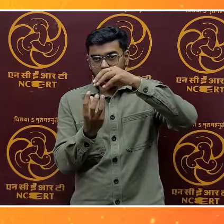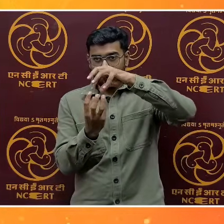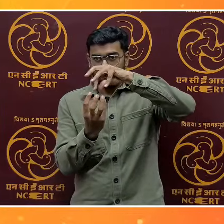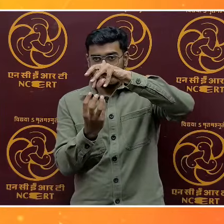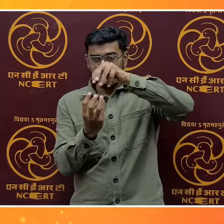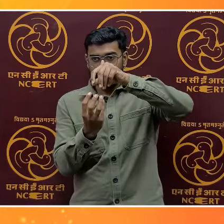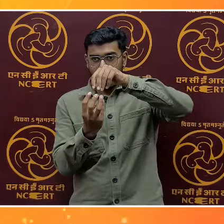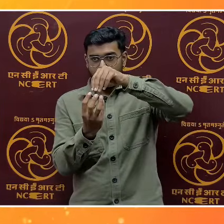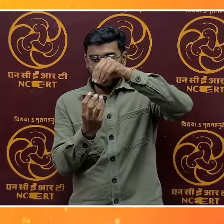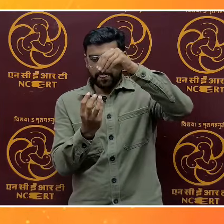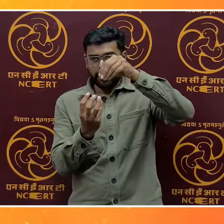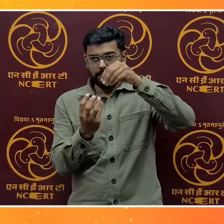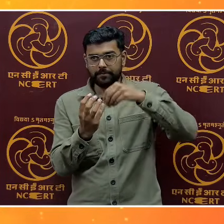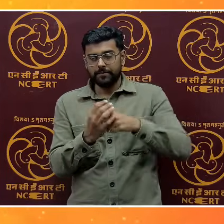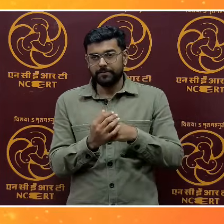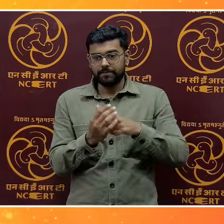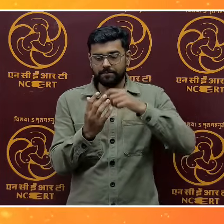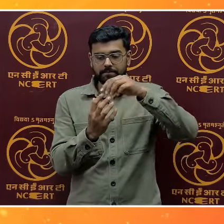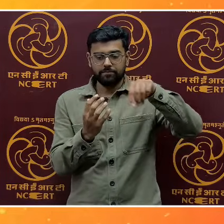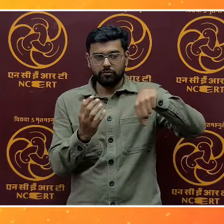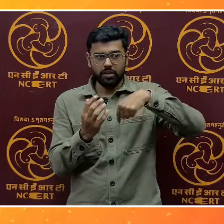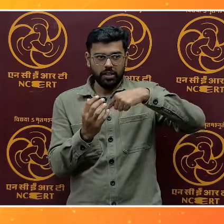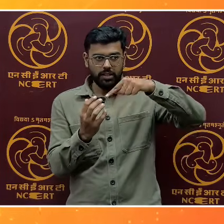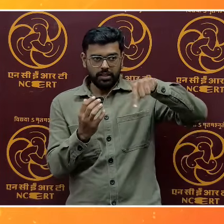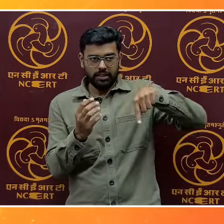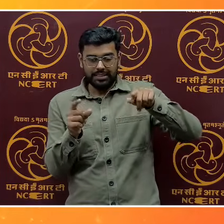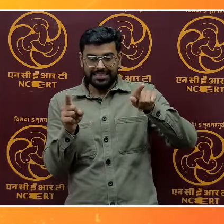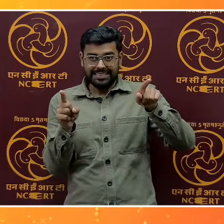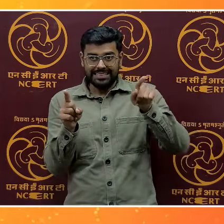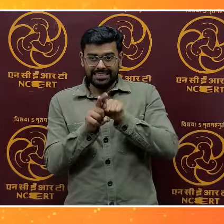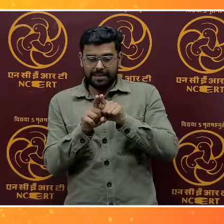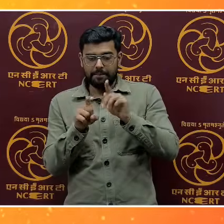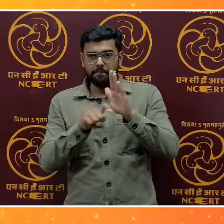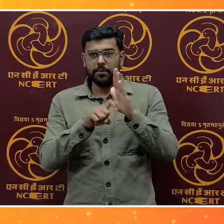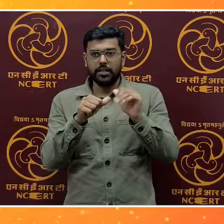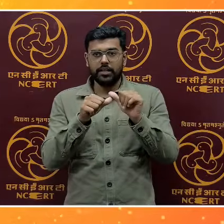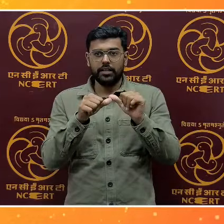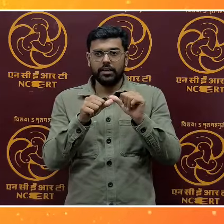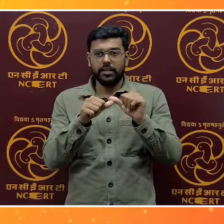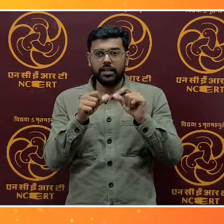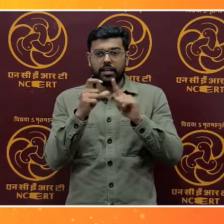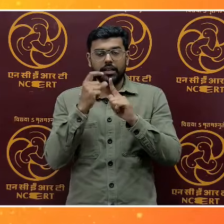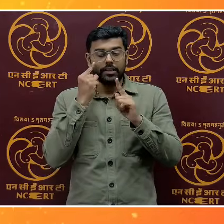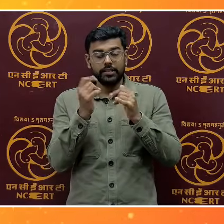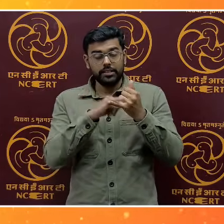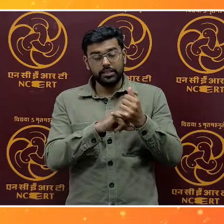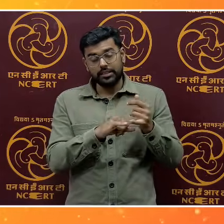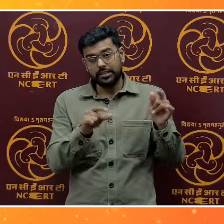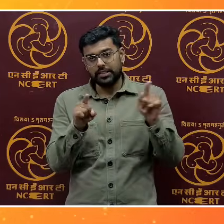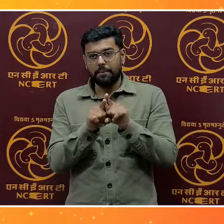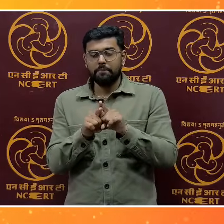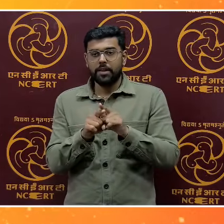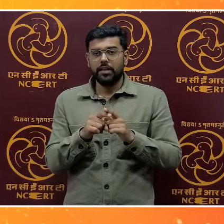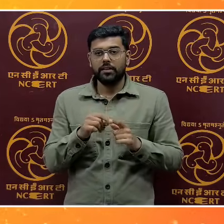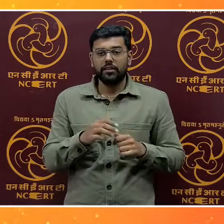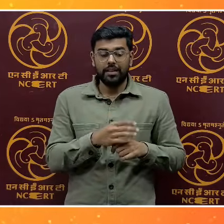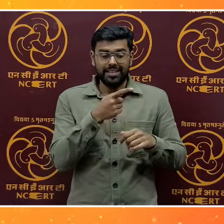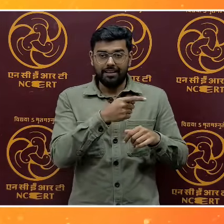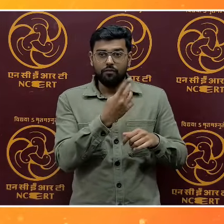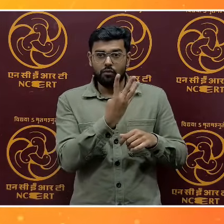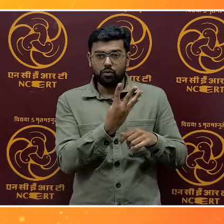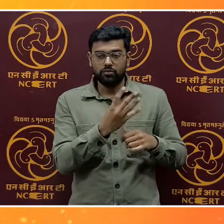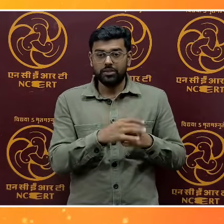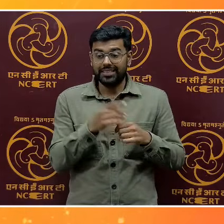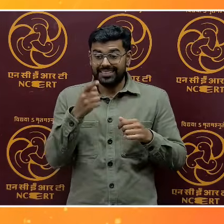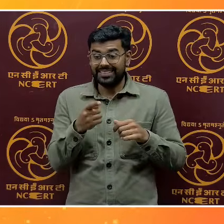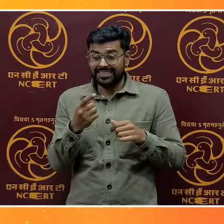I fix it on 4 circles having the same radius as the radius of the sphere. What do I find? The same